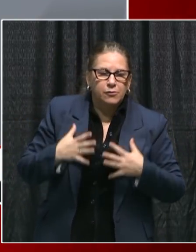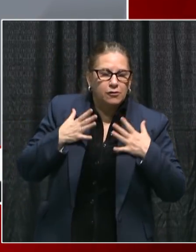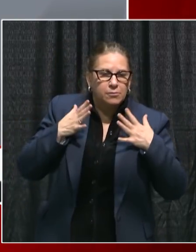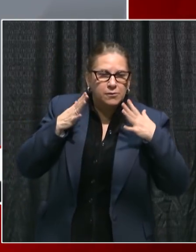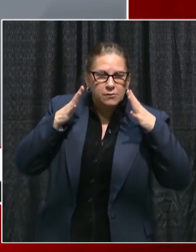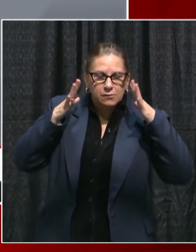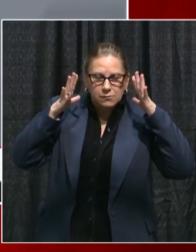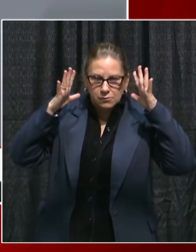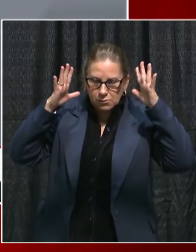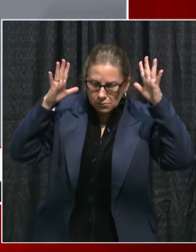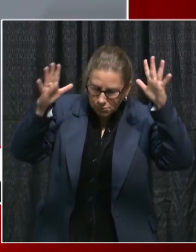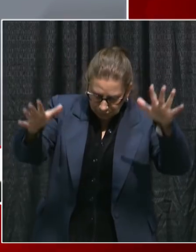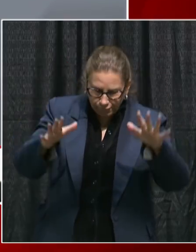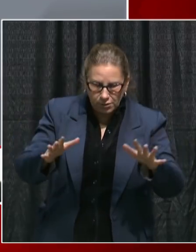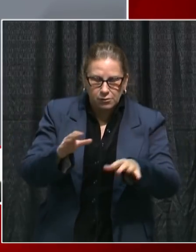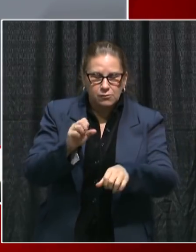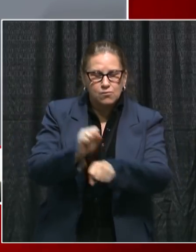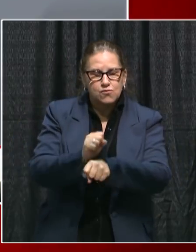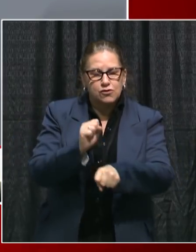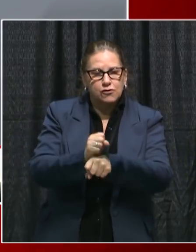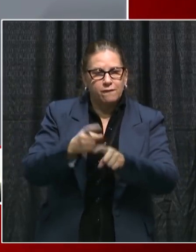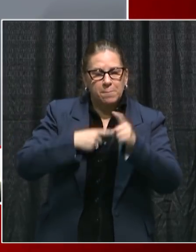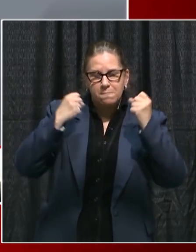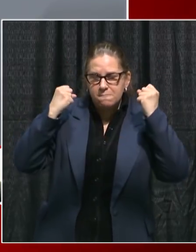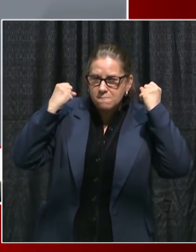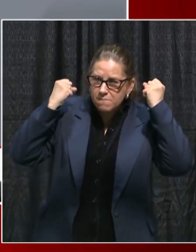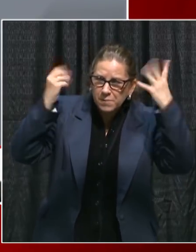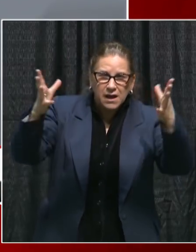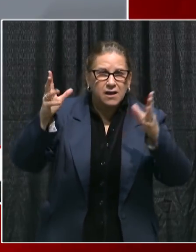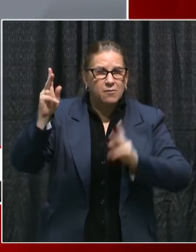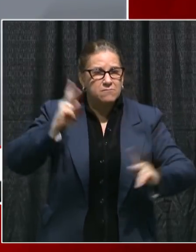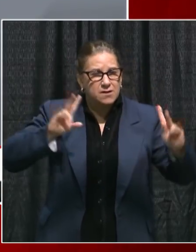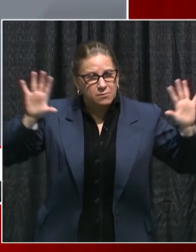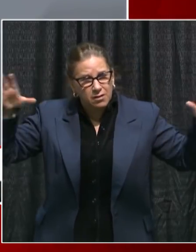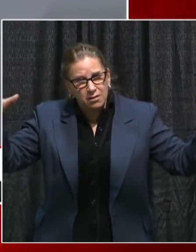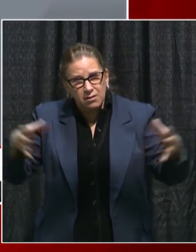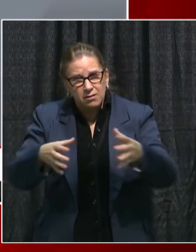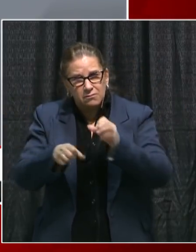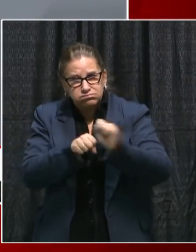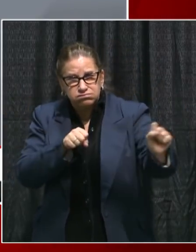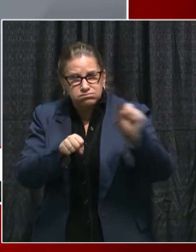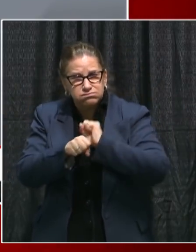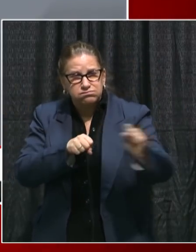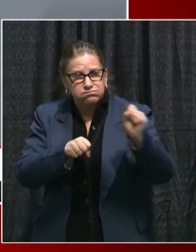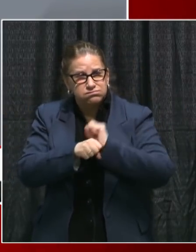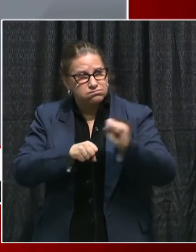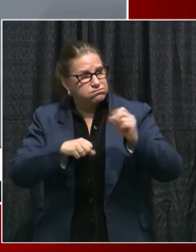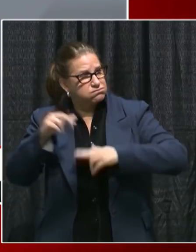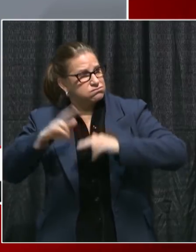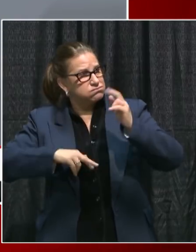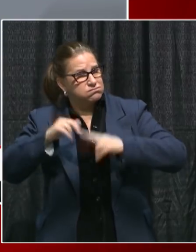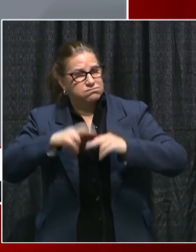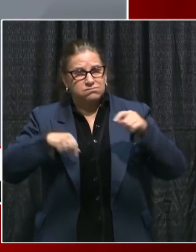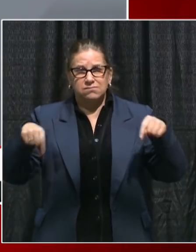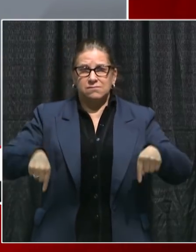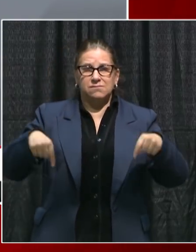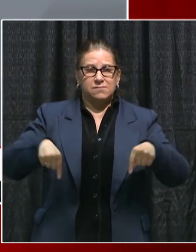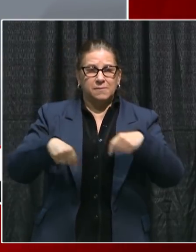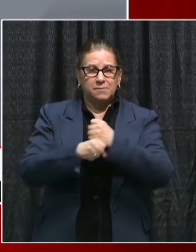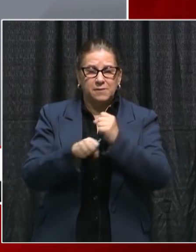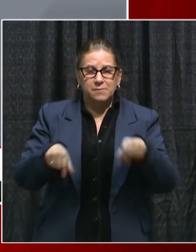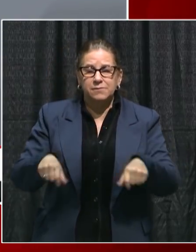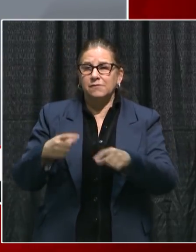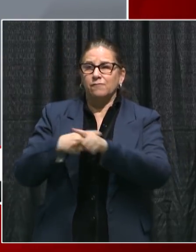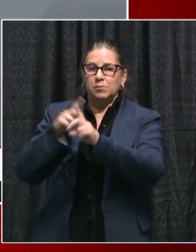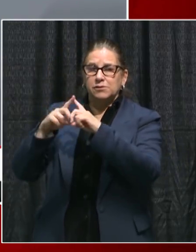The physical structures themselves are a collaboration between the Mayor's Office and the Department of Health and FEMA and the